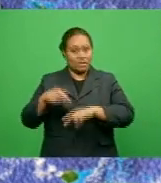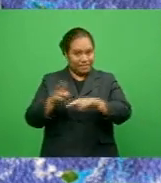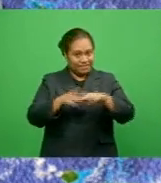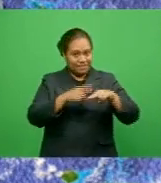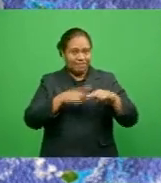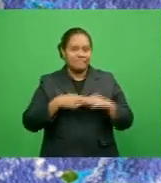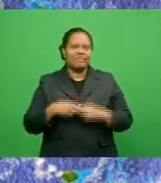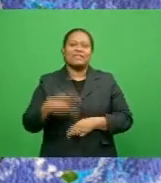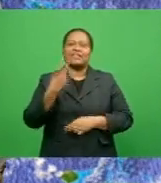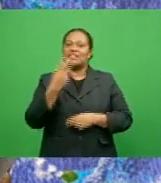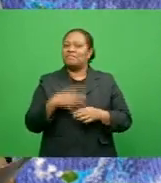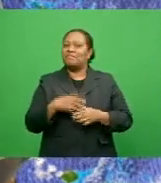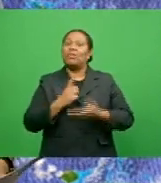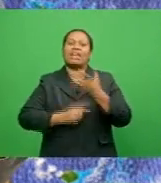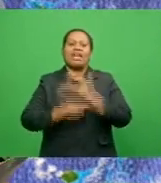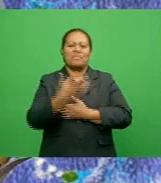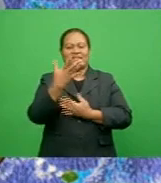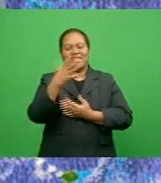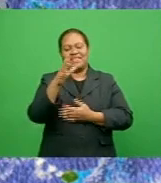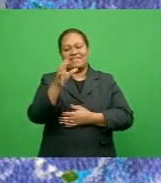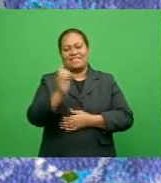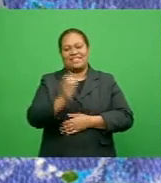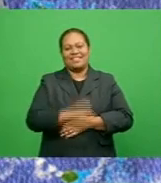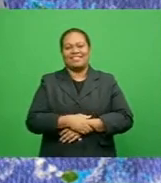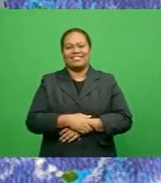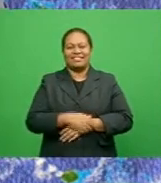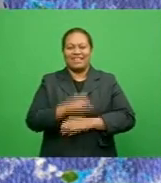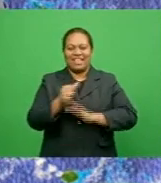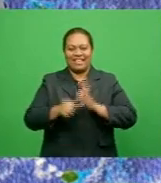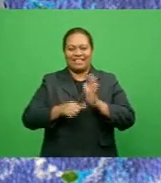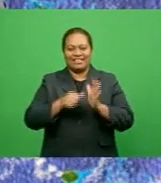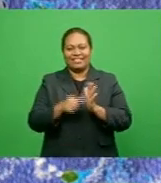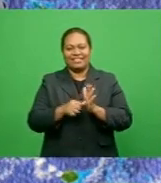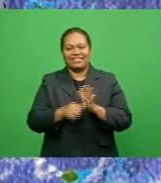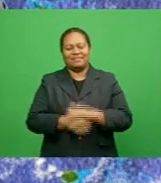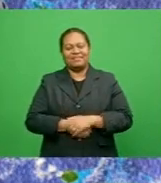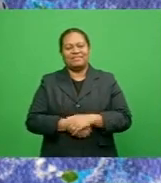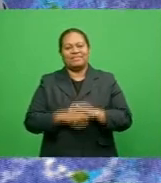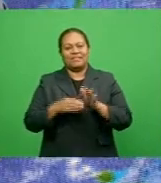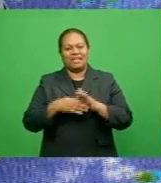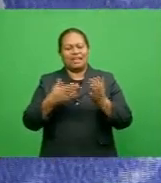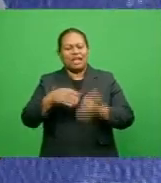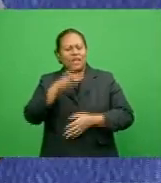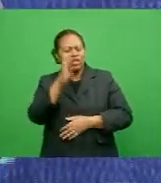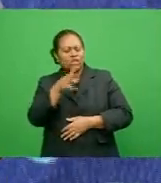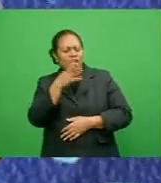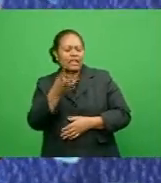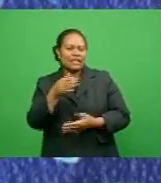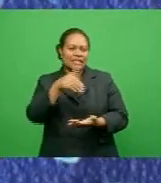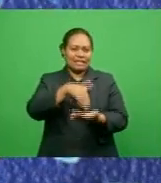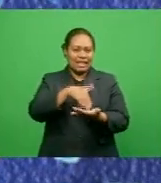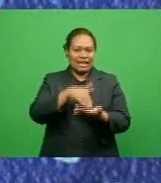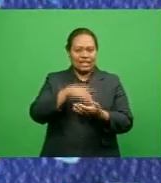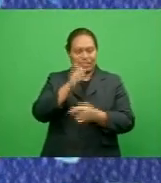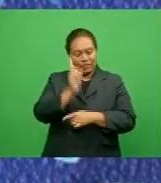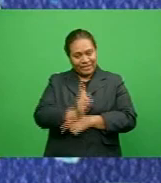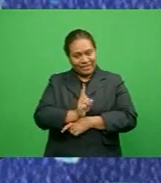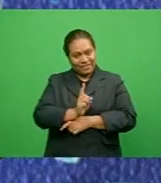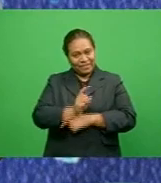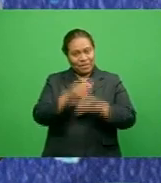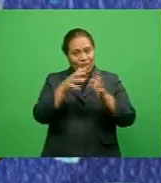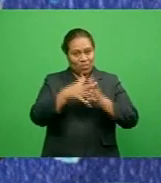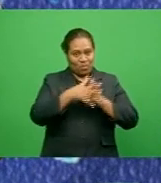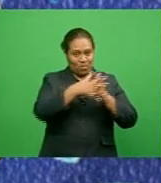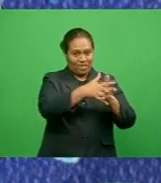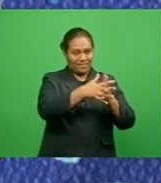turning 50. So great. Anyways, checking the other centers out for the day. In the west,